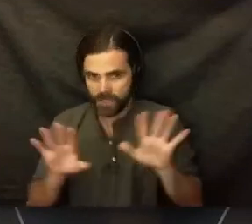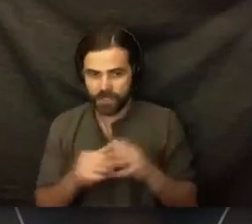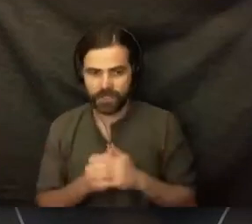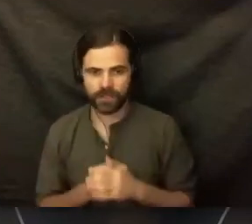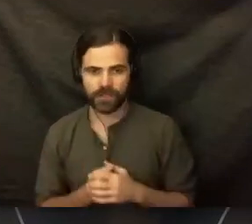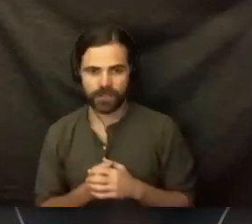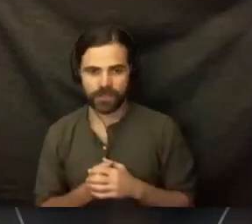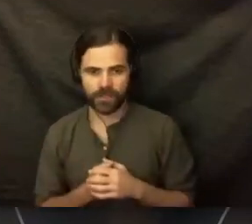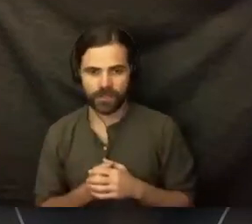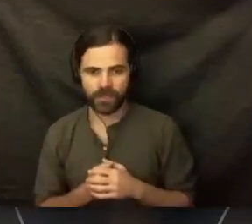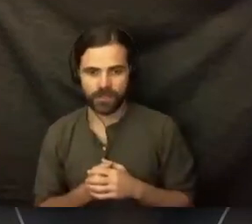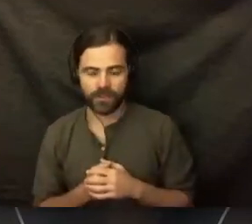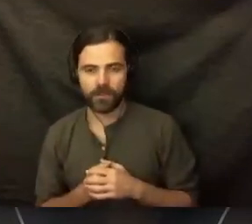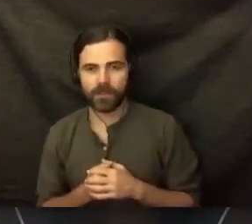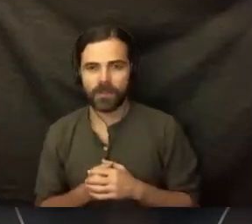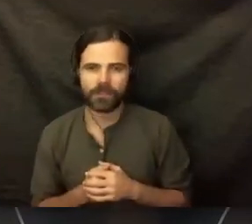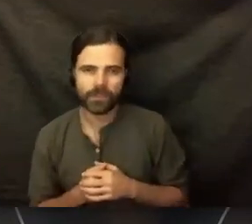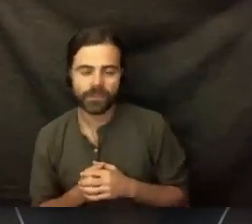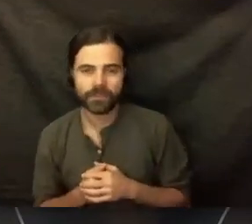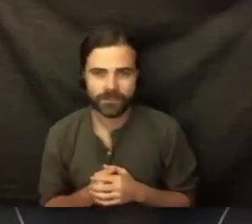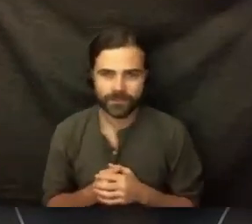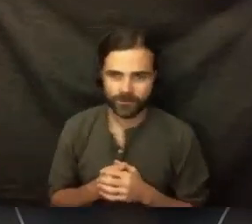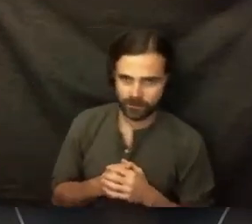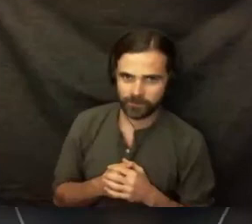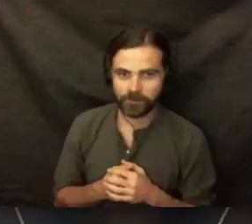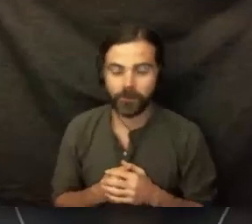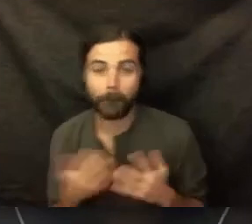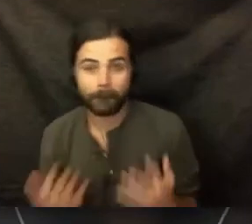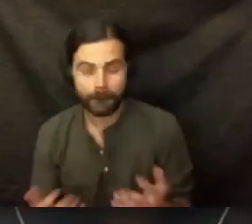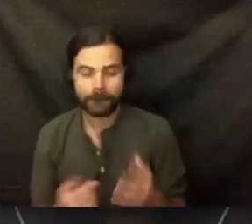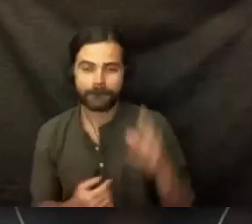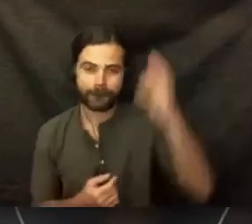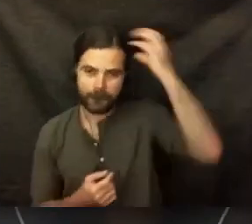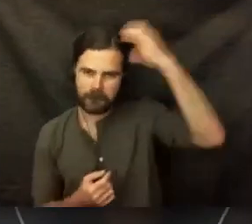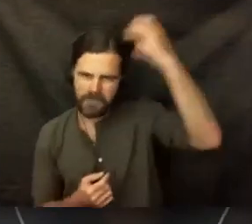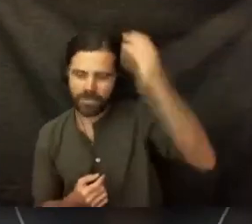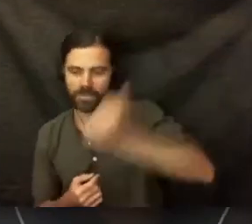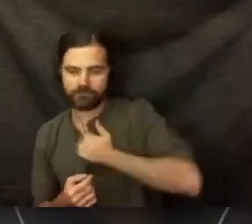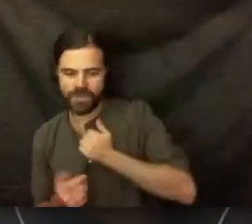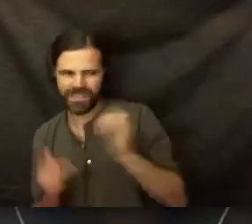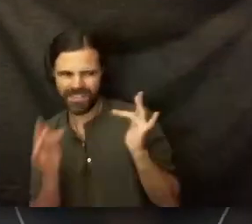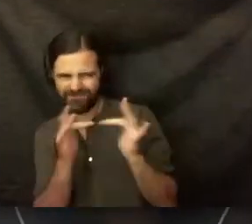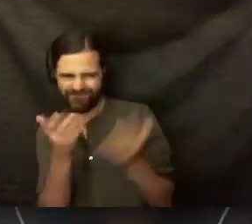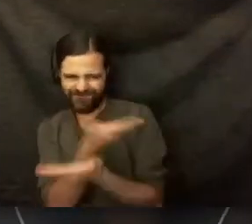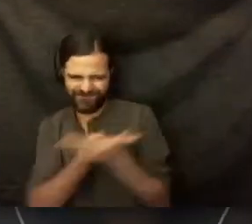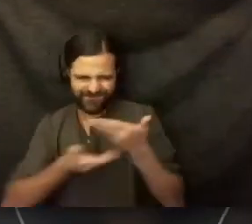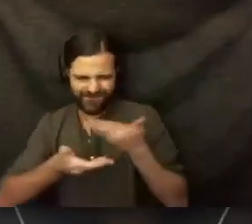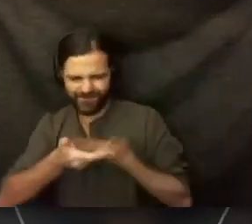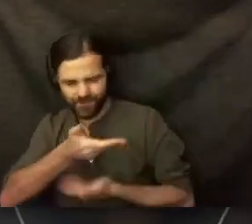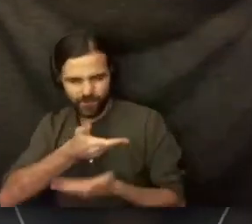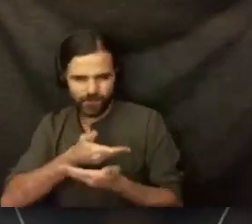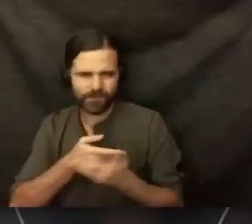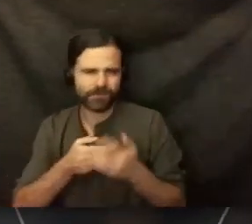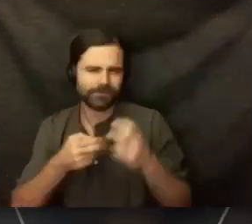public and private is problematic. In a systems entangled world, the idea that there is a such thing as private value and public value